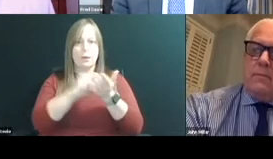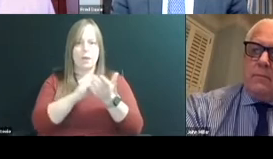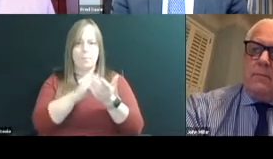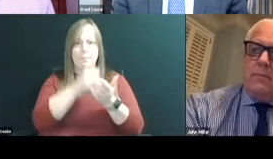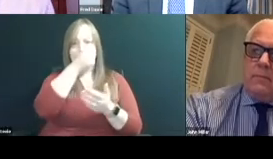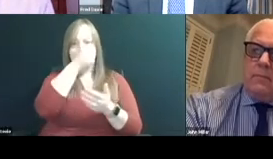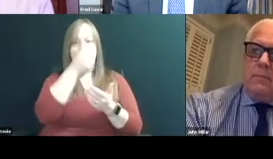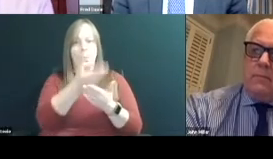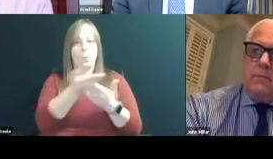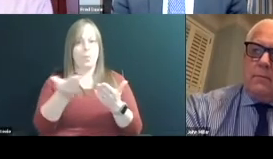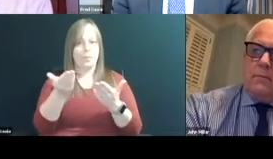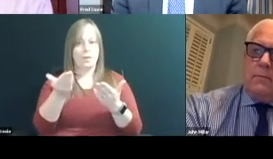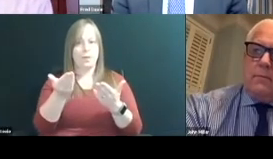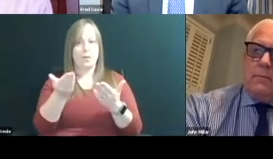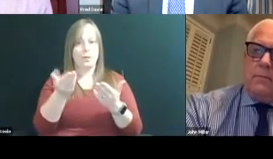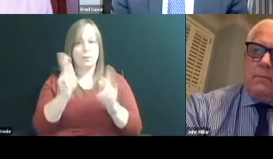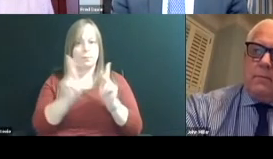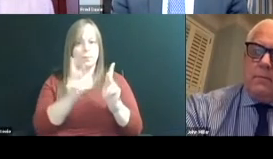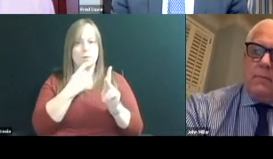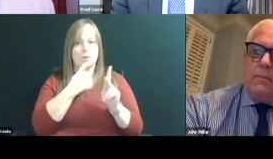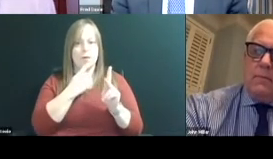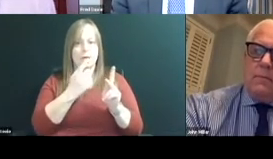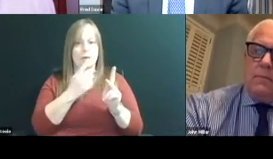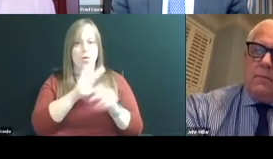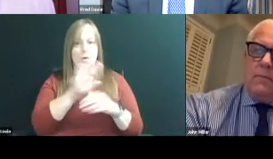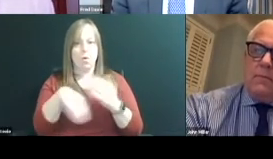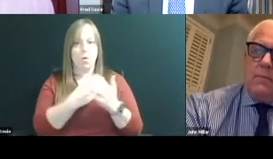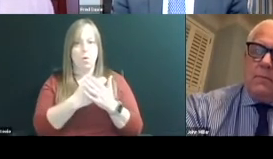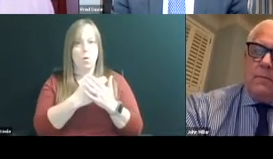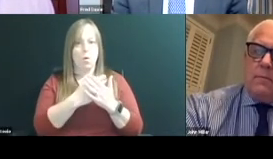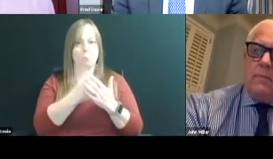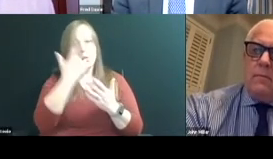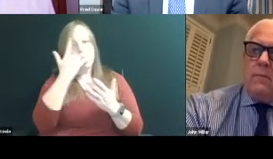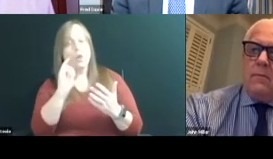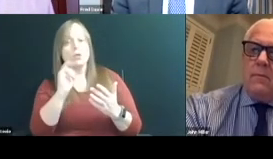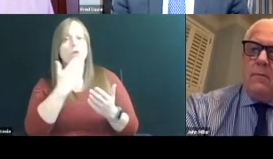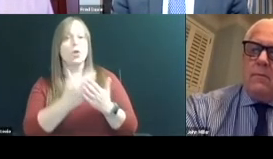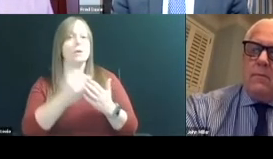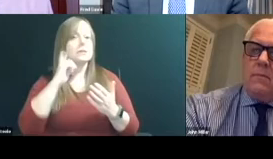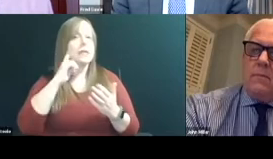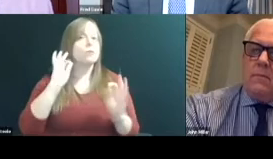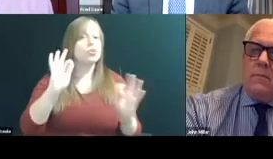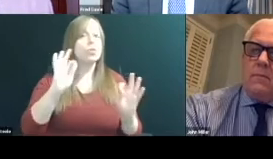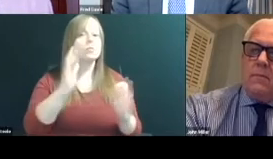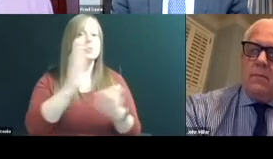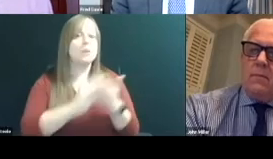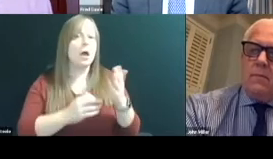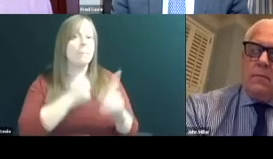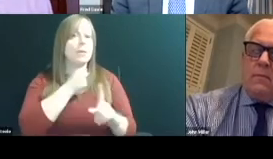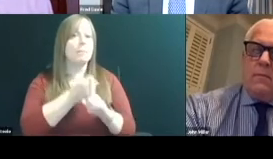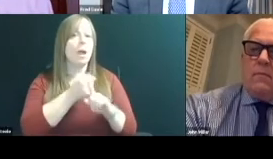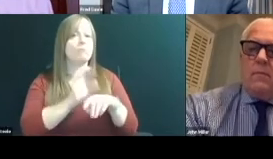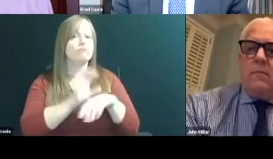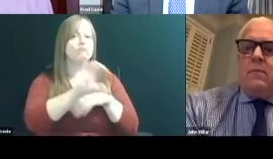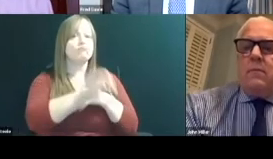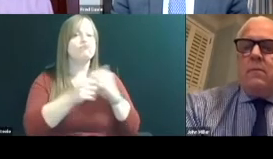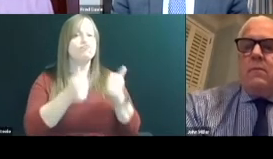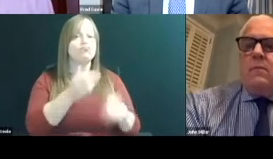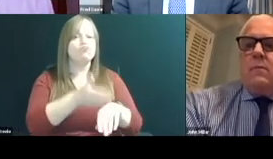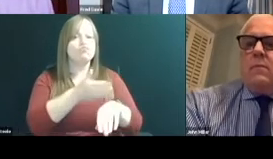think one of the things that folks will say is that that all looks good, it sounds good, it may be having some impact, but the question